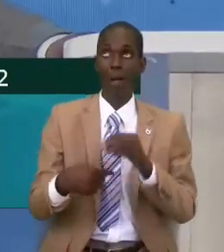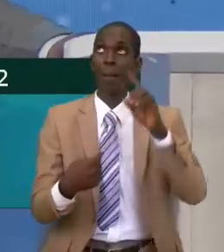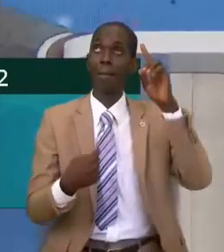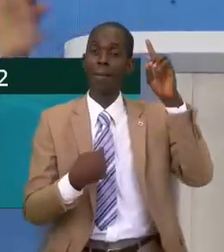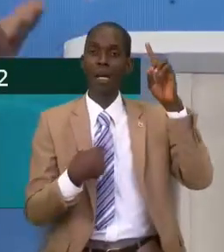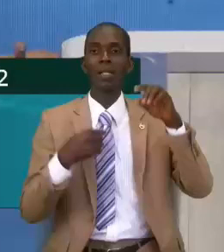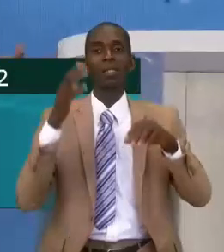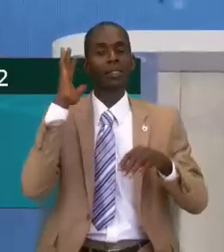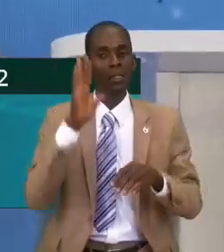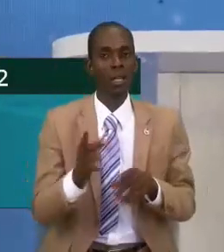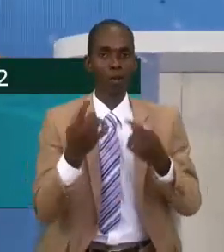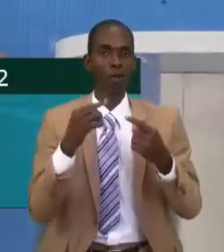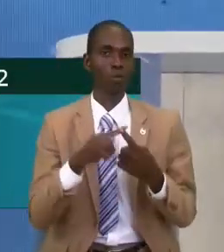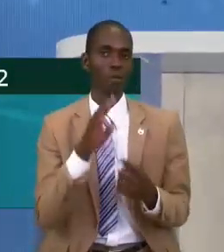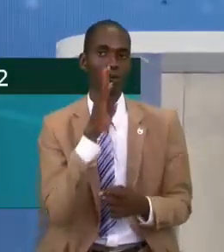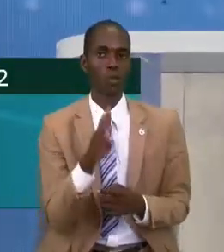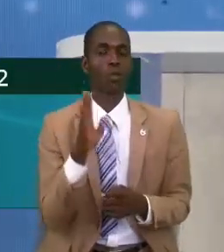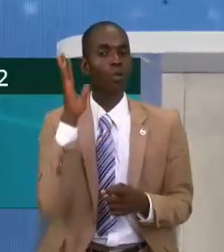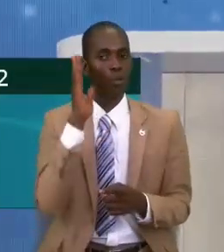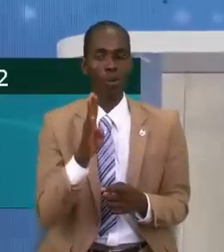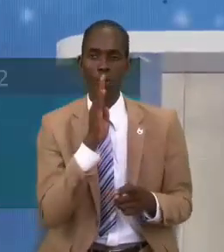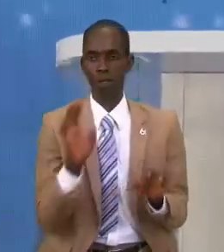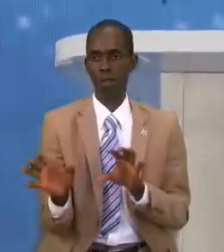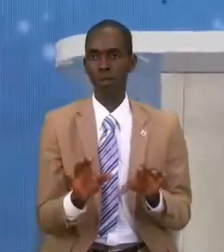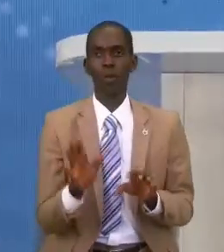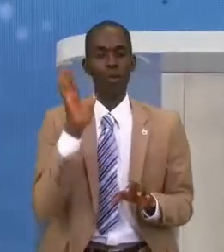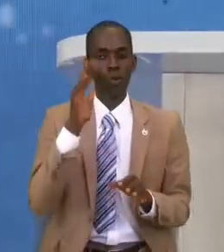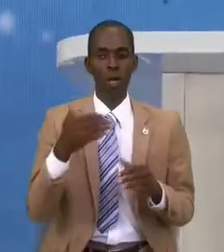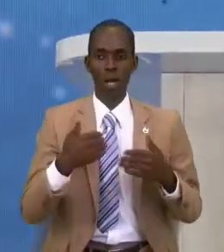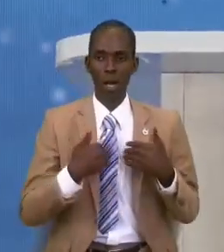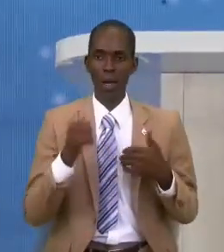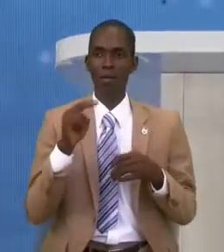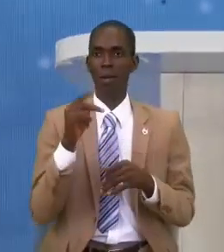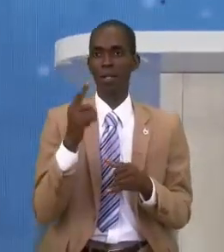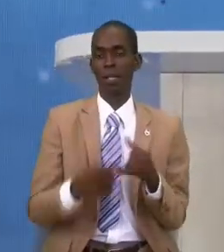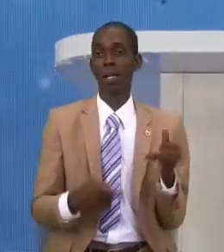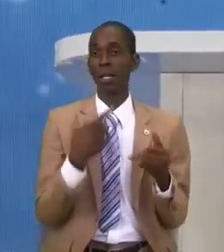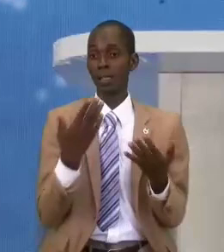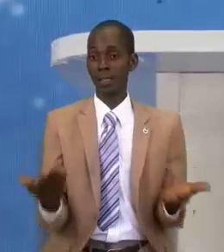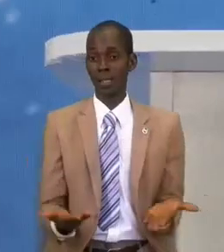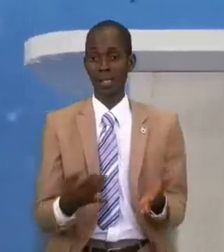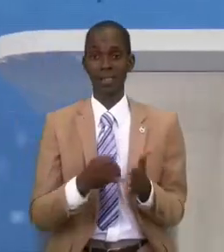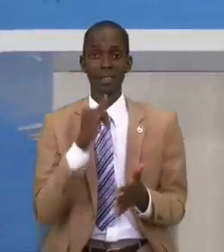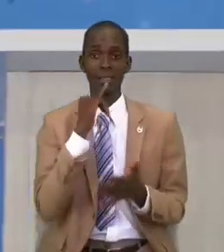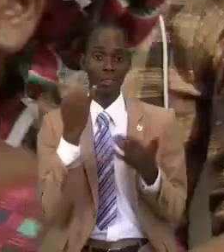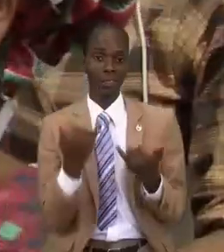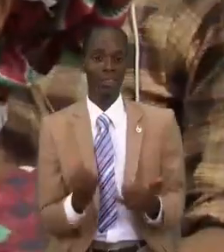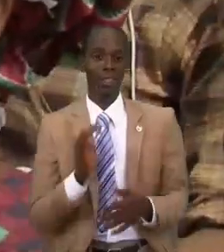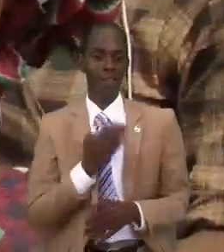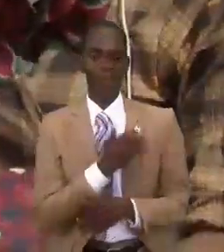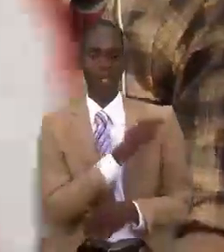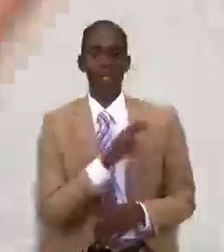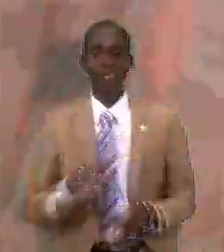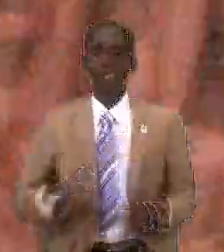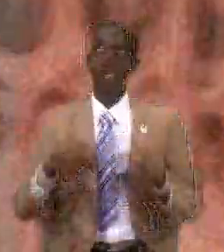have an end. And here it is now, our Christ has come. Our Savior has come. Our